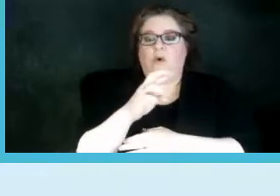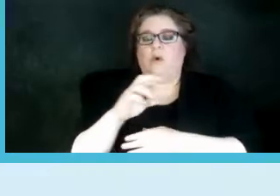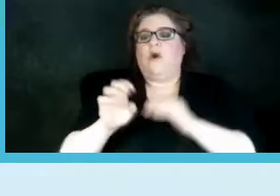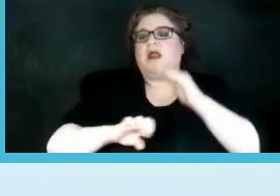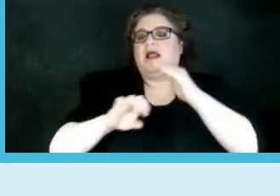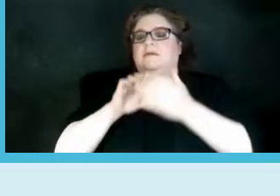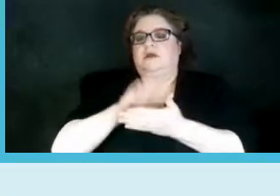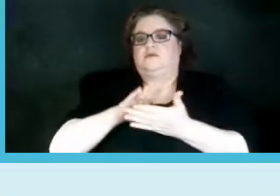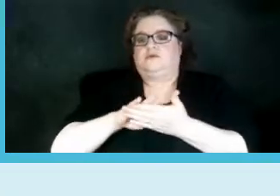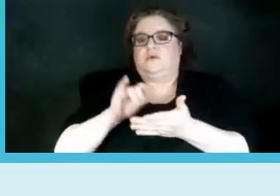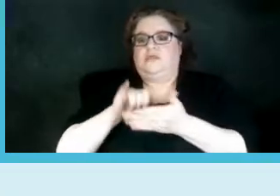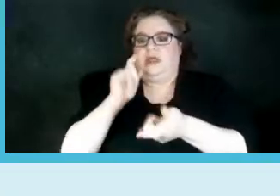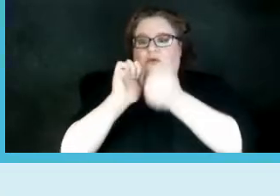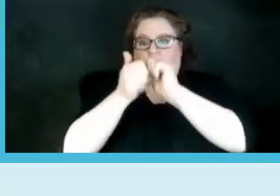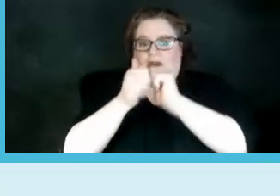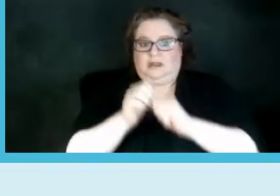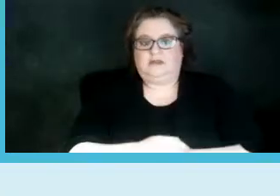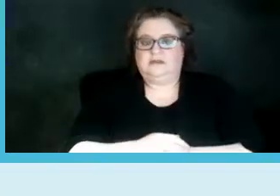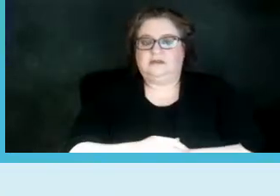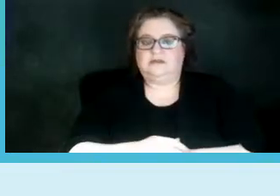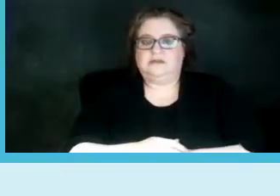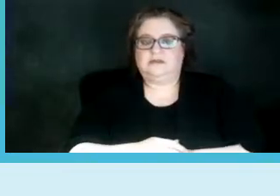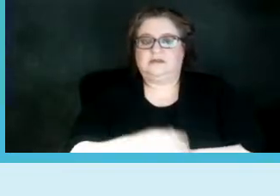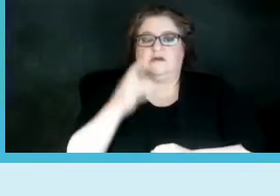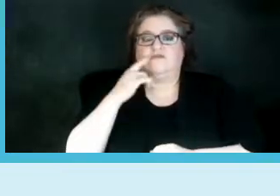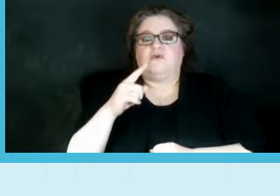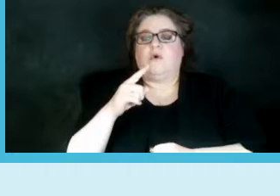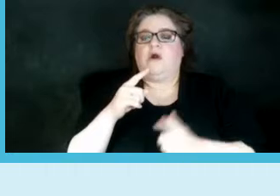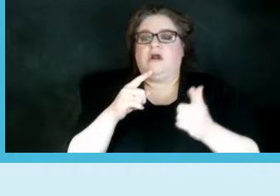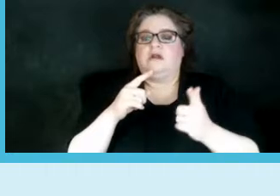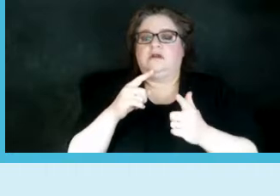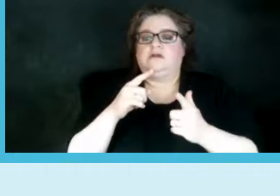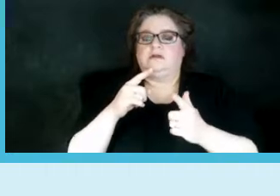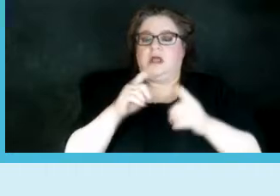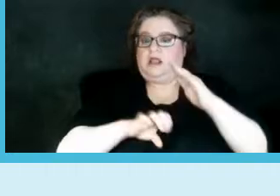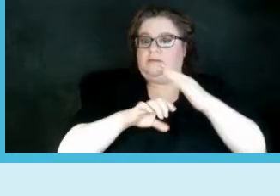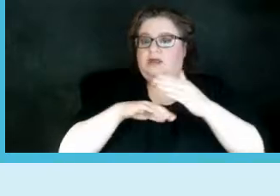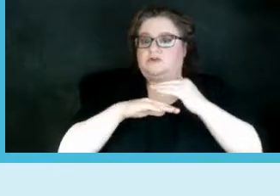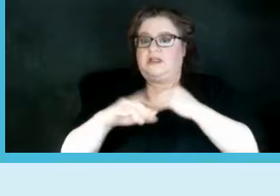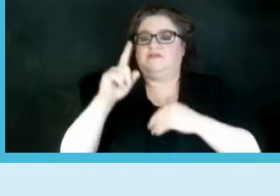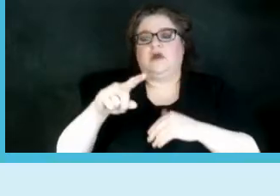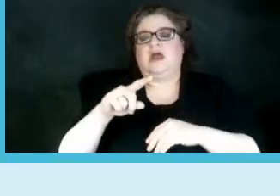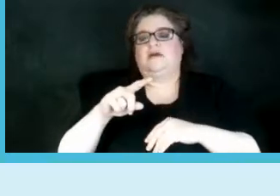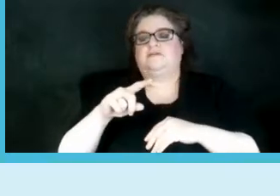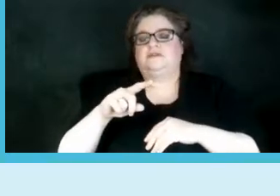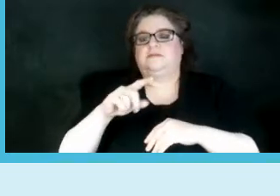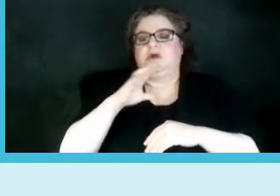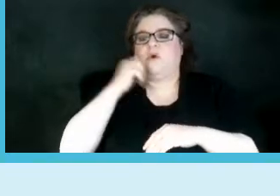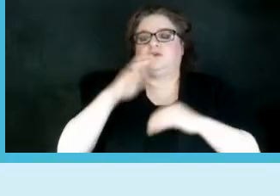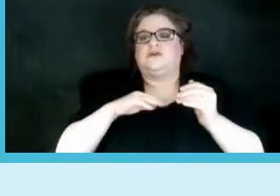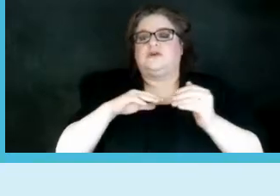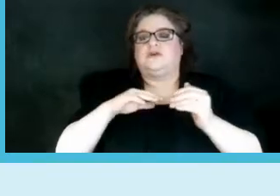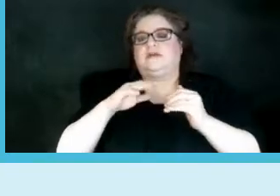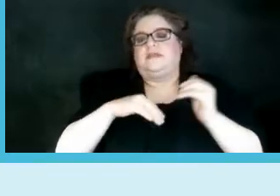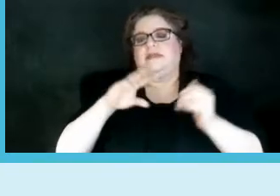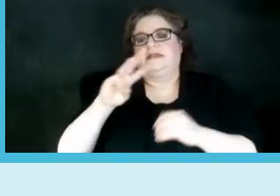elementary school that you're running. So for on the elementary level, you have to be in 6th grade or up, or elementary